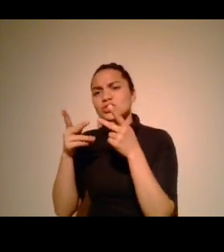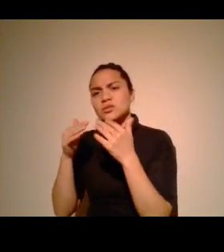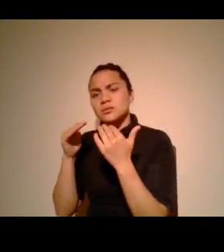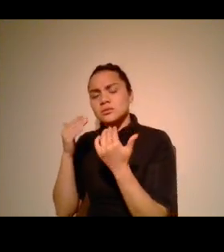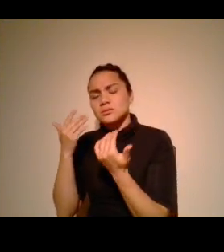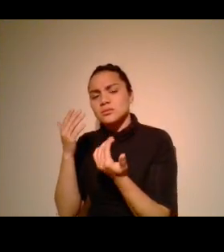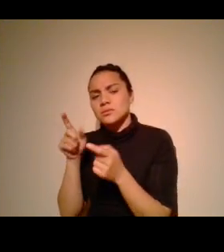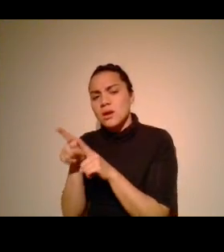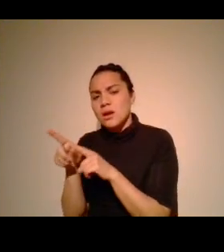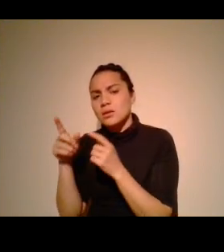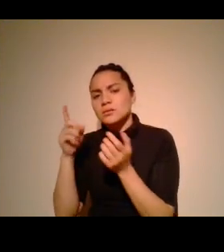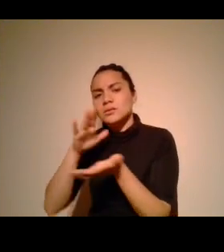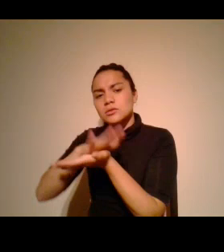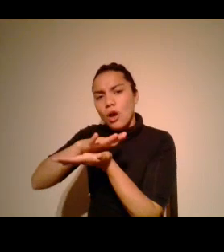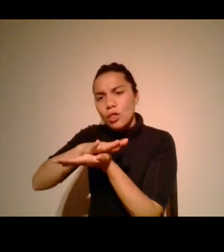When